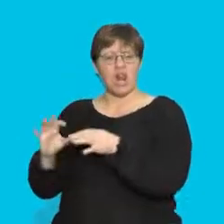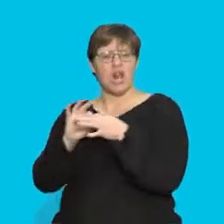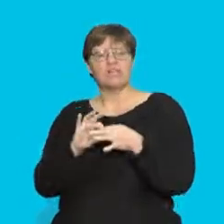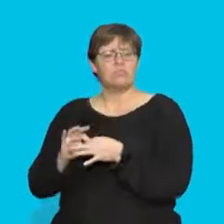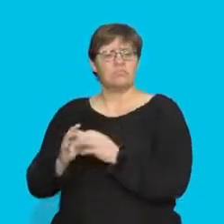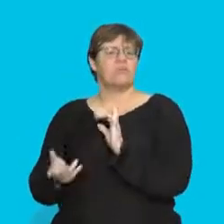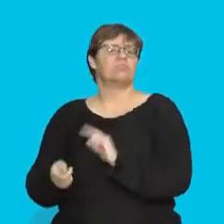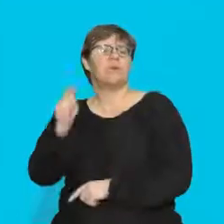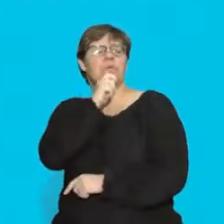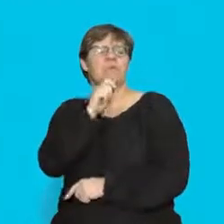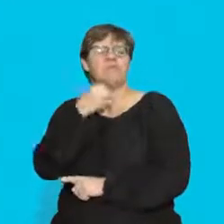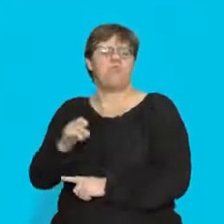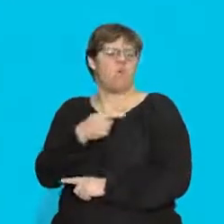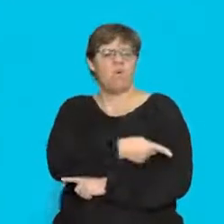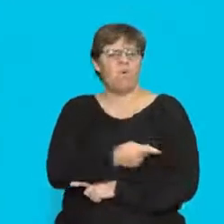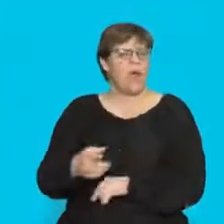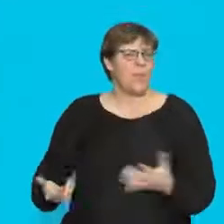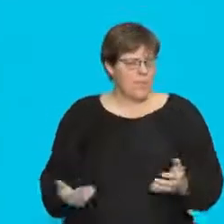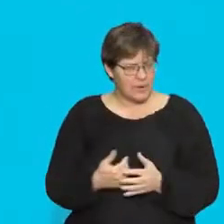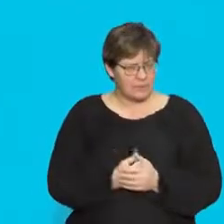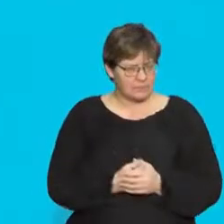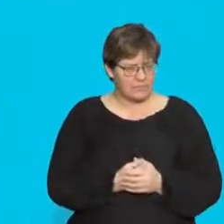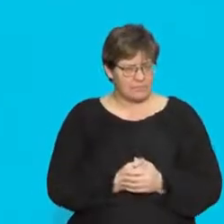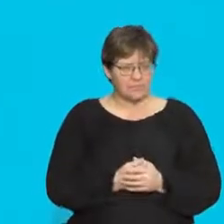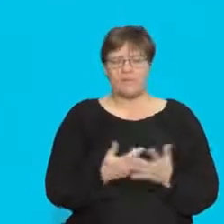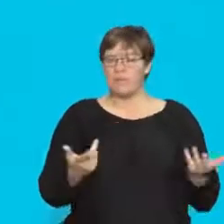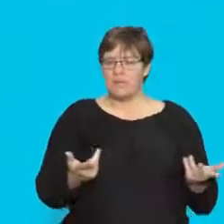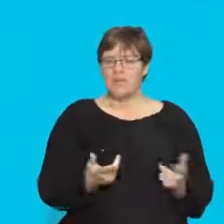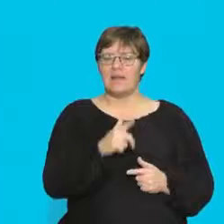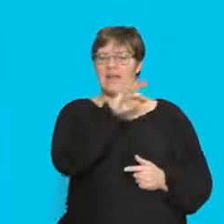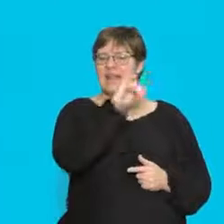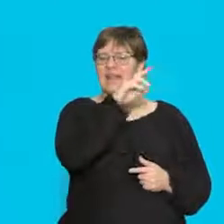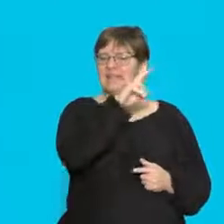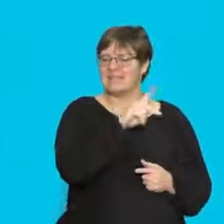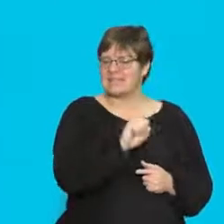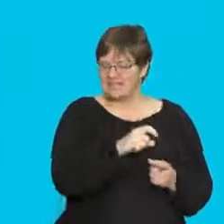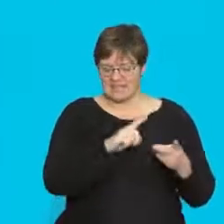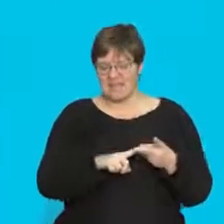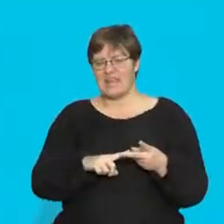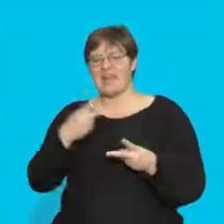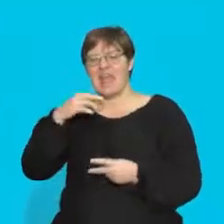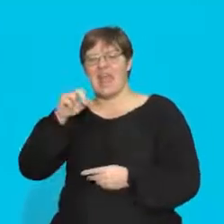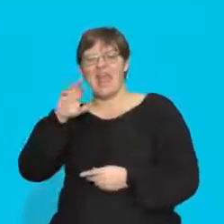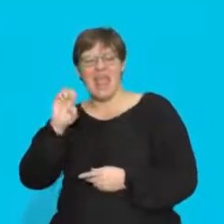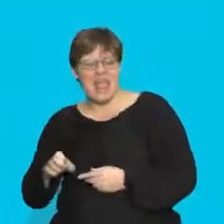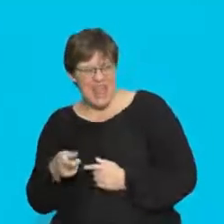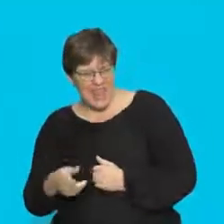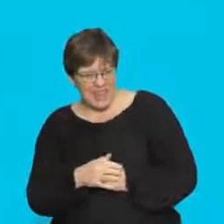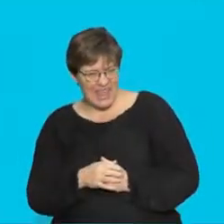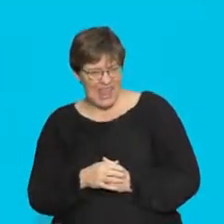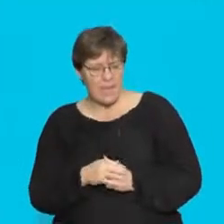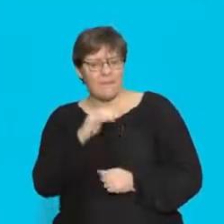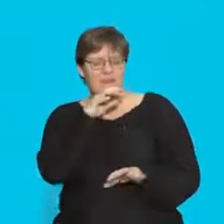predator-prey relationships? Now remember, we spoke about predator-prey relationships such as the lynx and